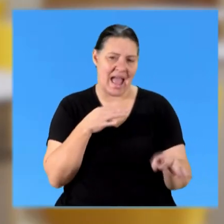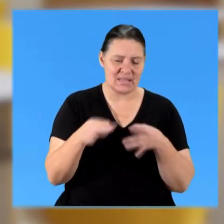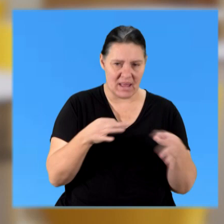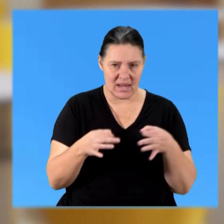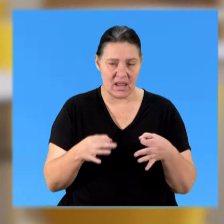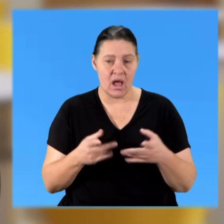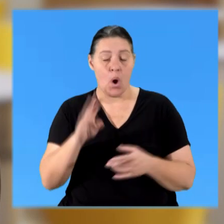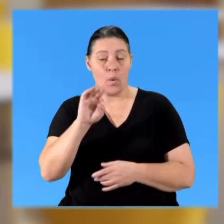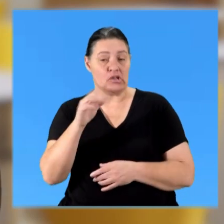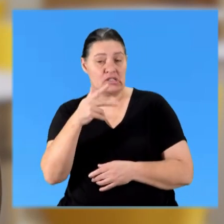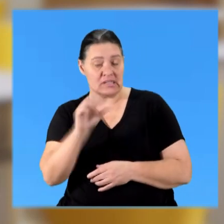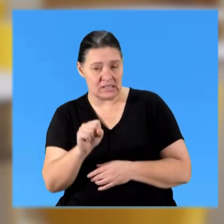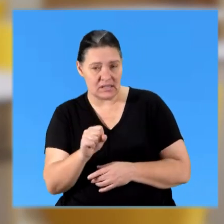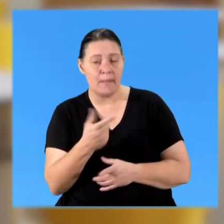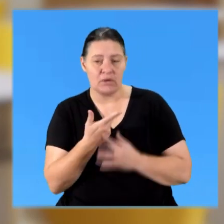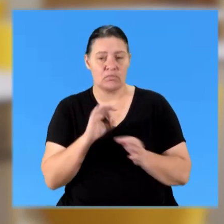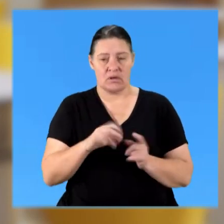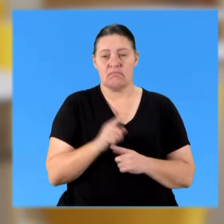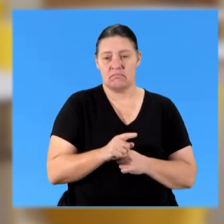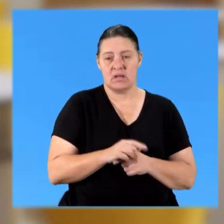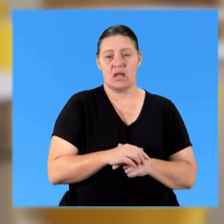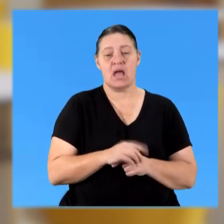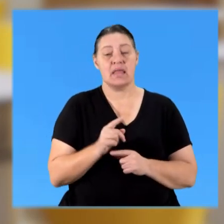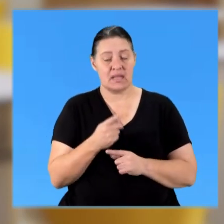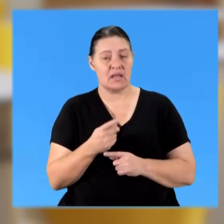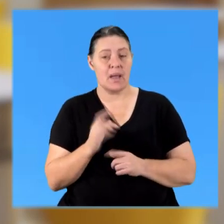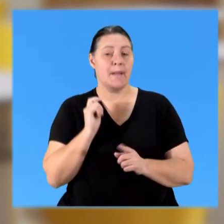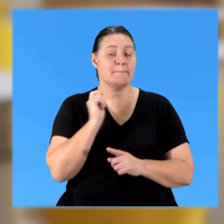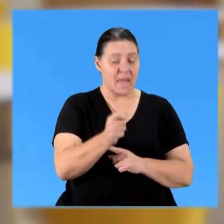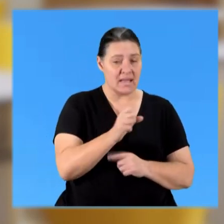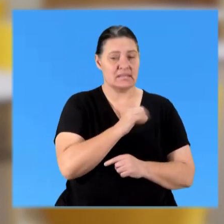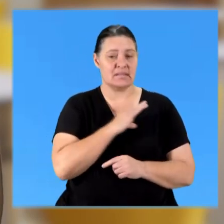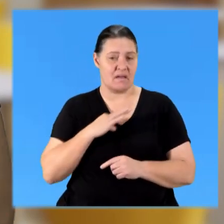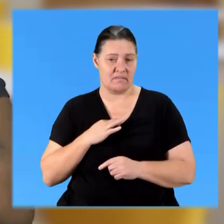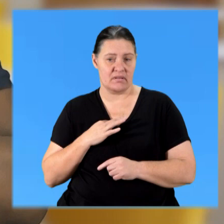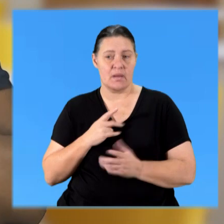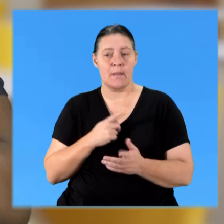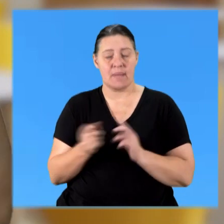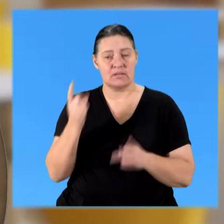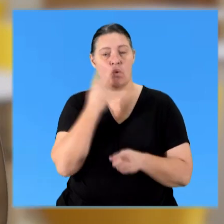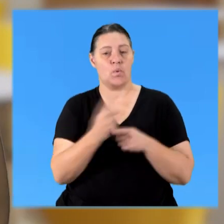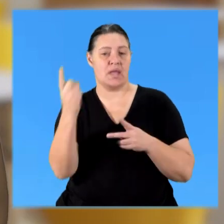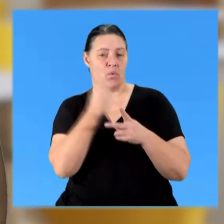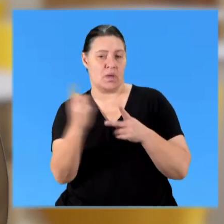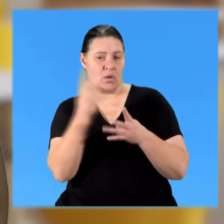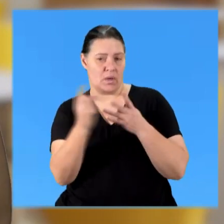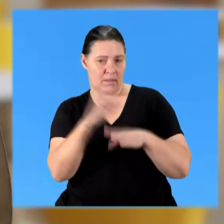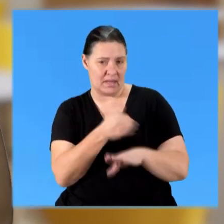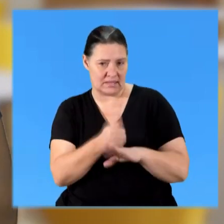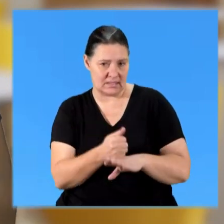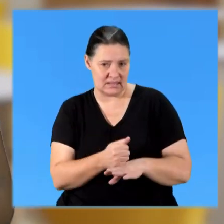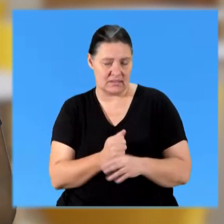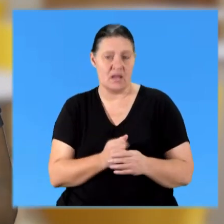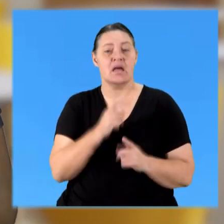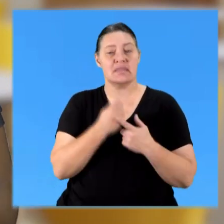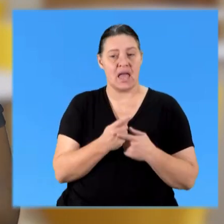to explain that wages is remuneration, indeed, that is paid to employees, but on a weekly basis.